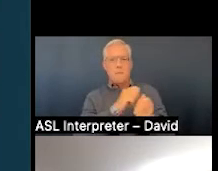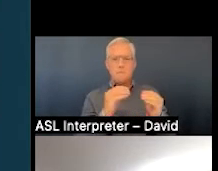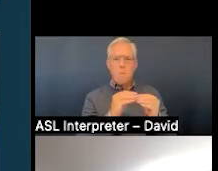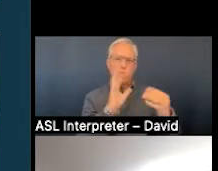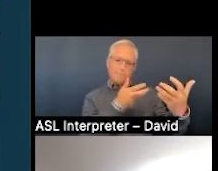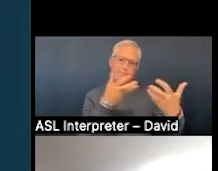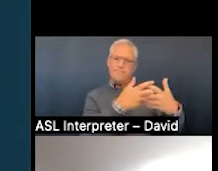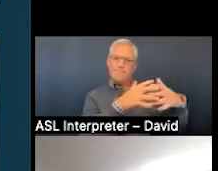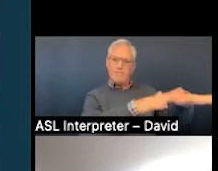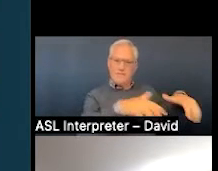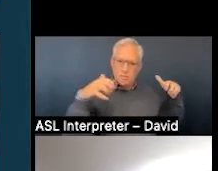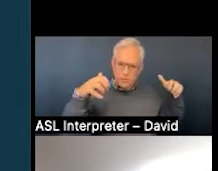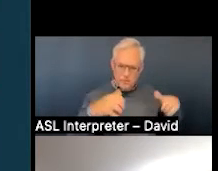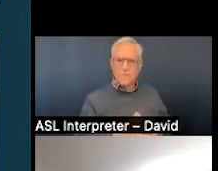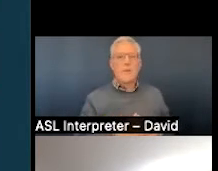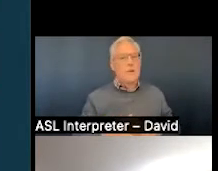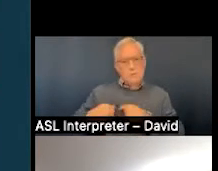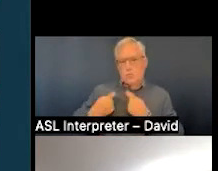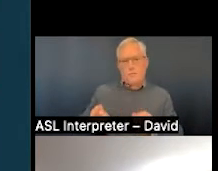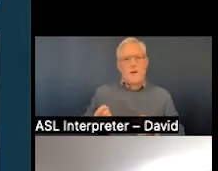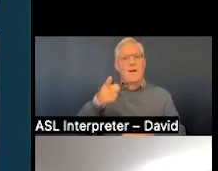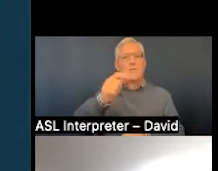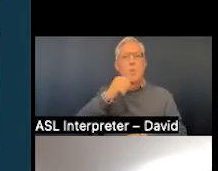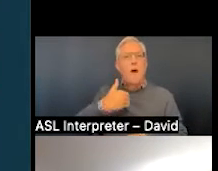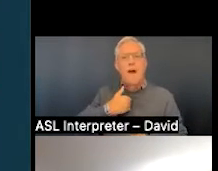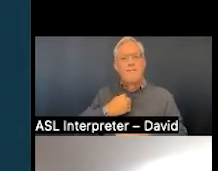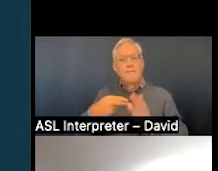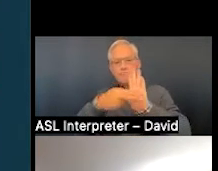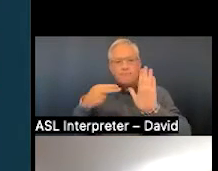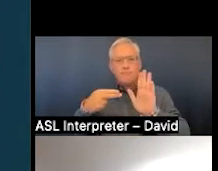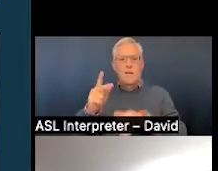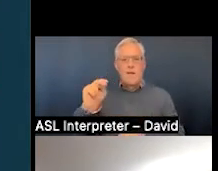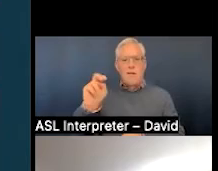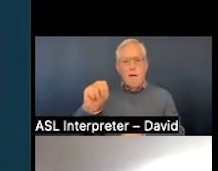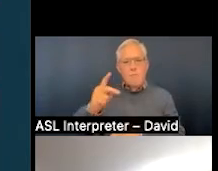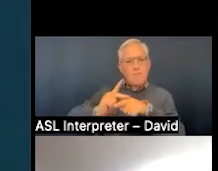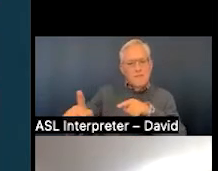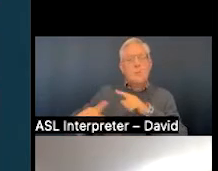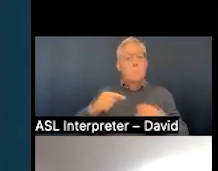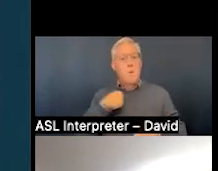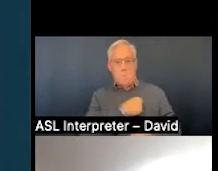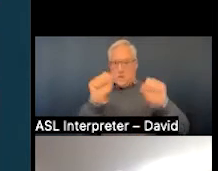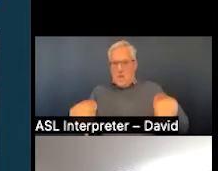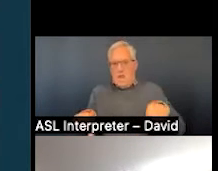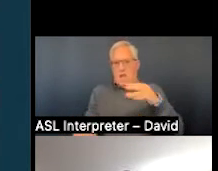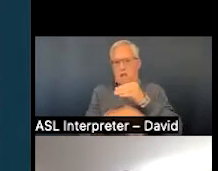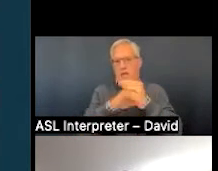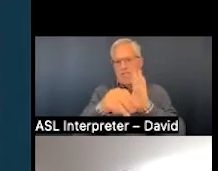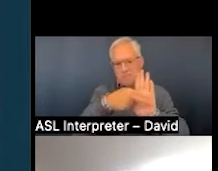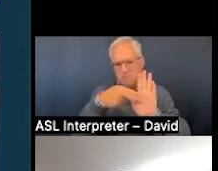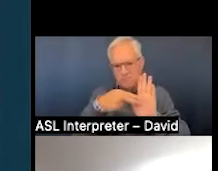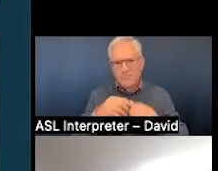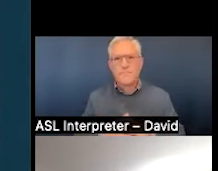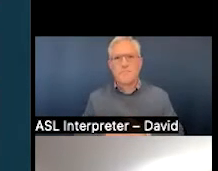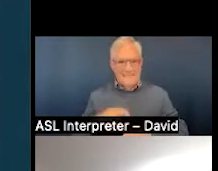nothing on the site that is non-professional, but we have the facility for that. The other thing, I'm conscious of my time here, but the